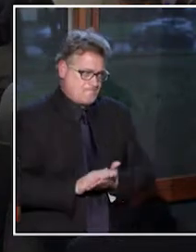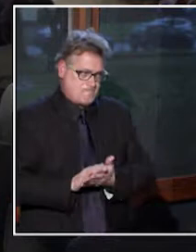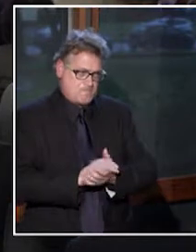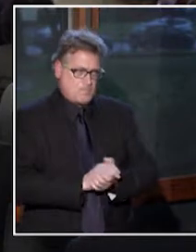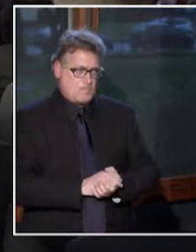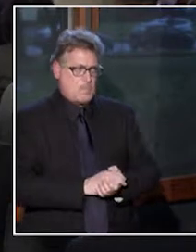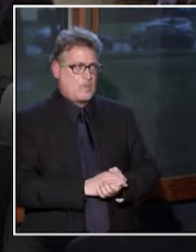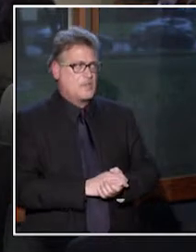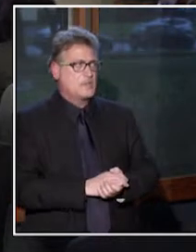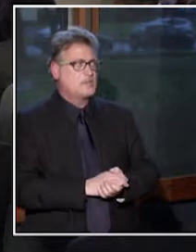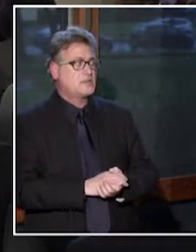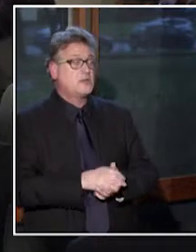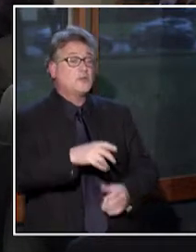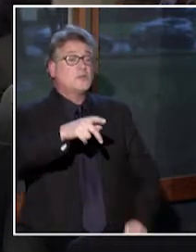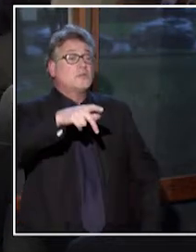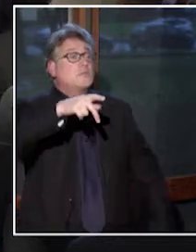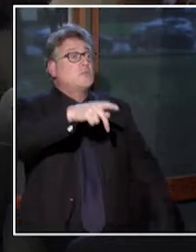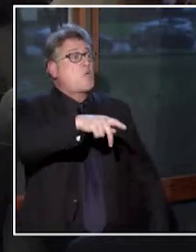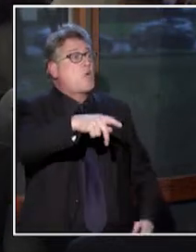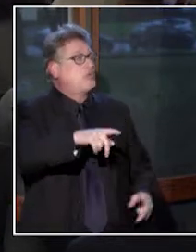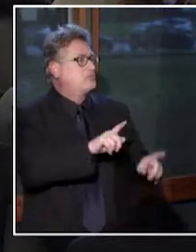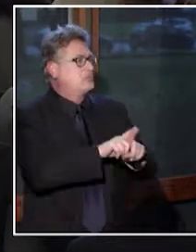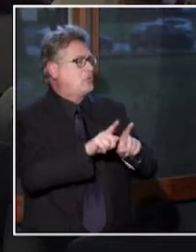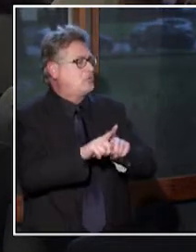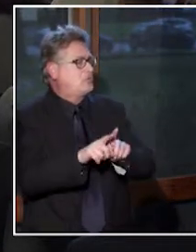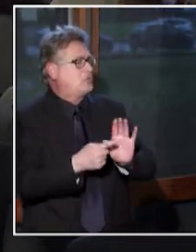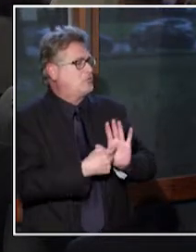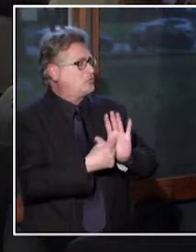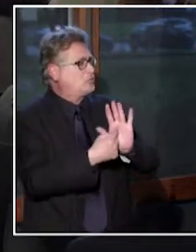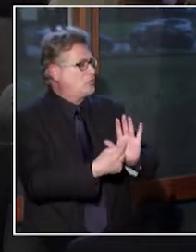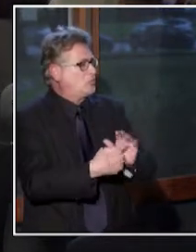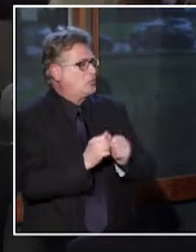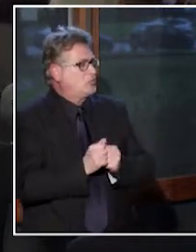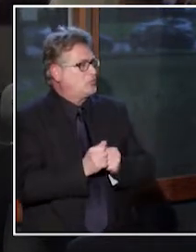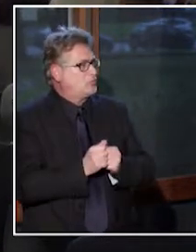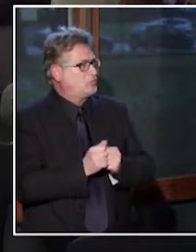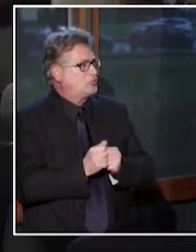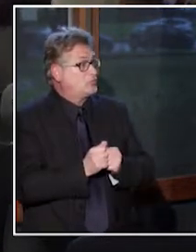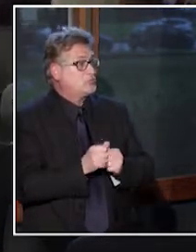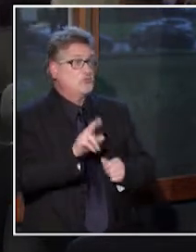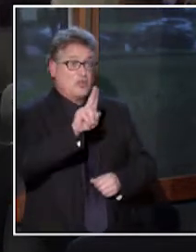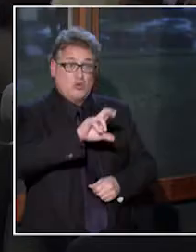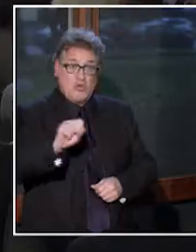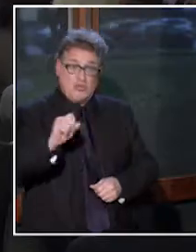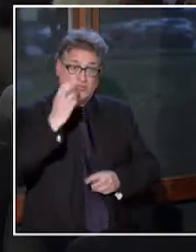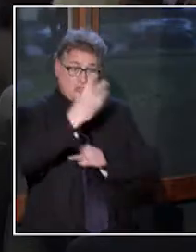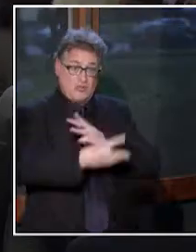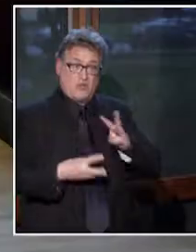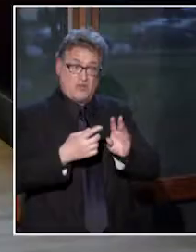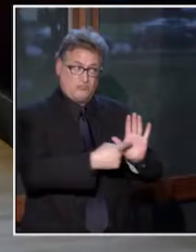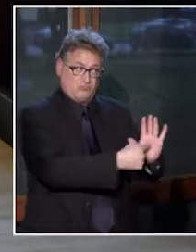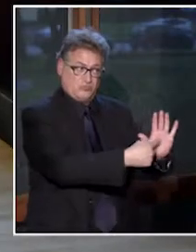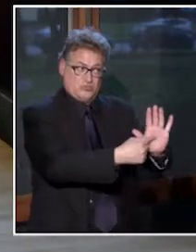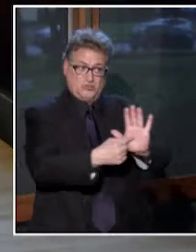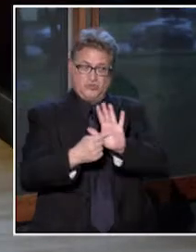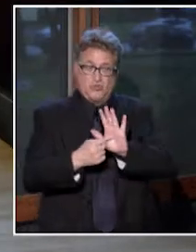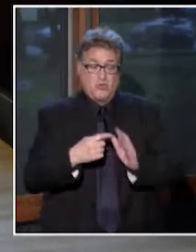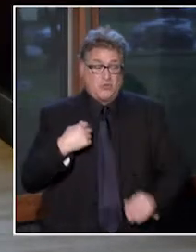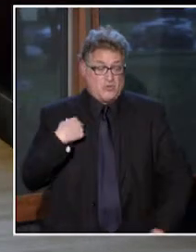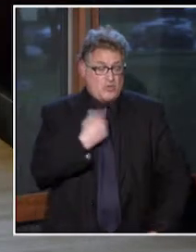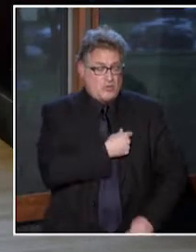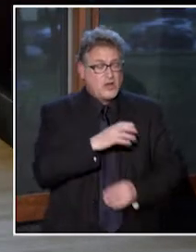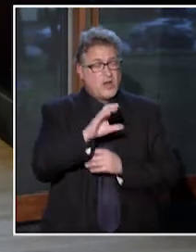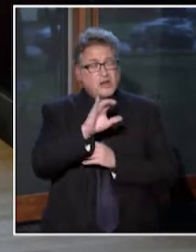thank you. Portland is also demonstrating to the nation and to the world that we are a